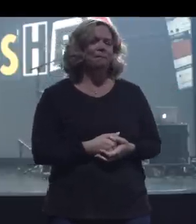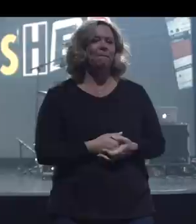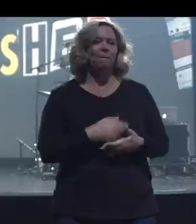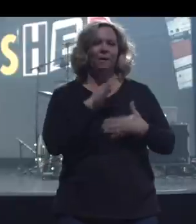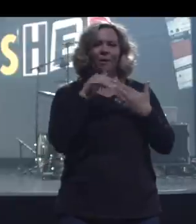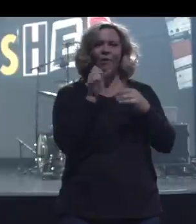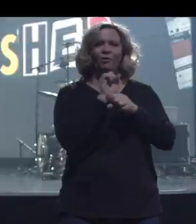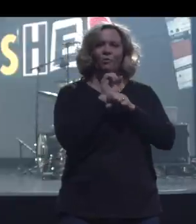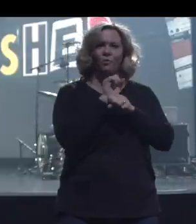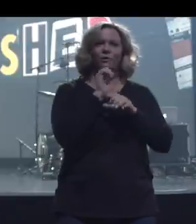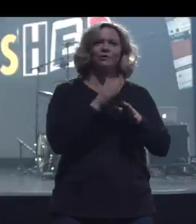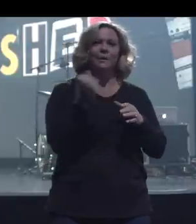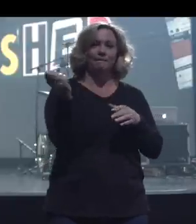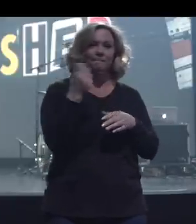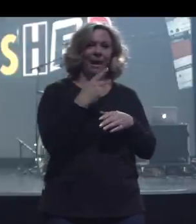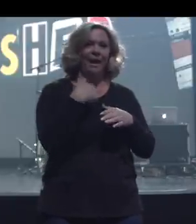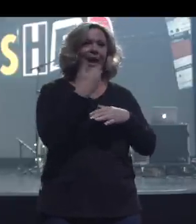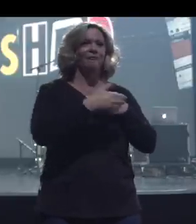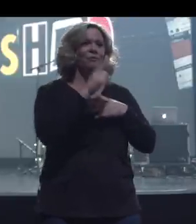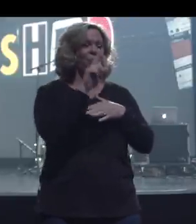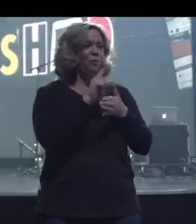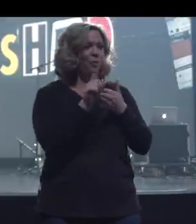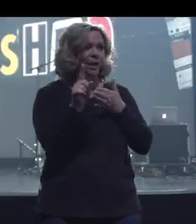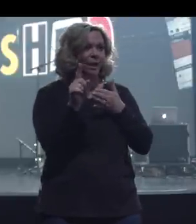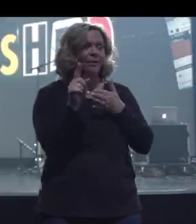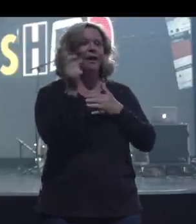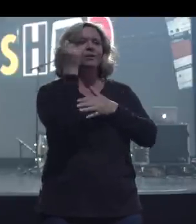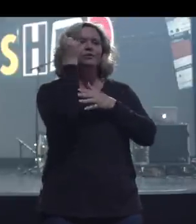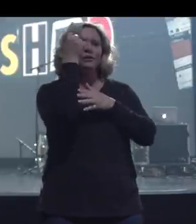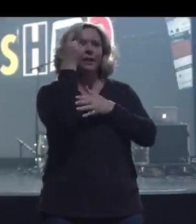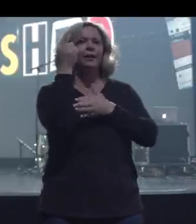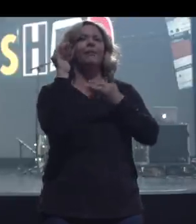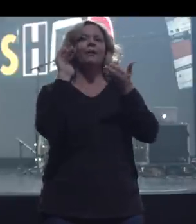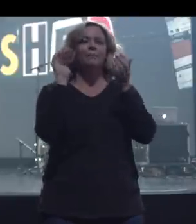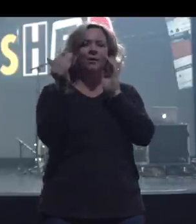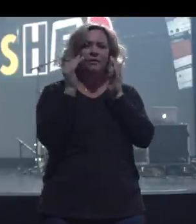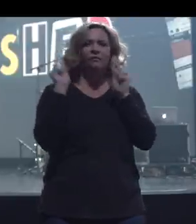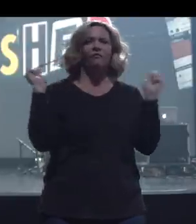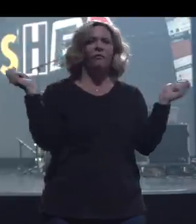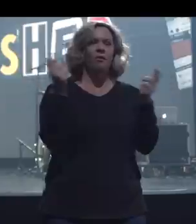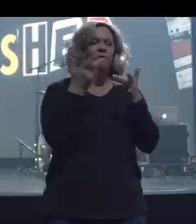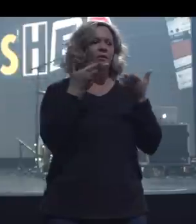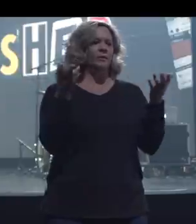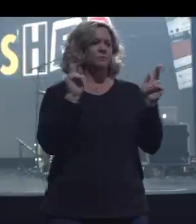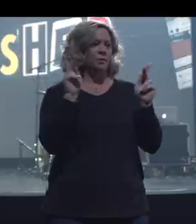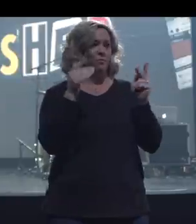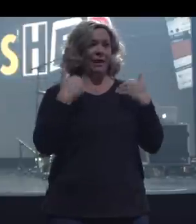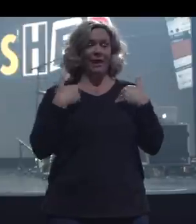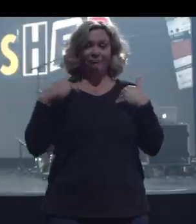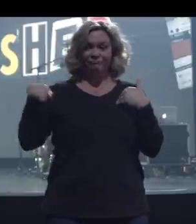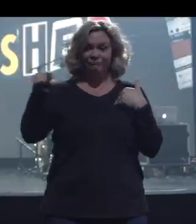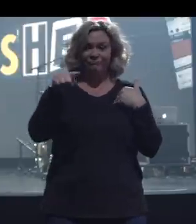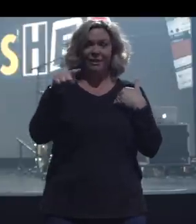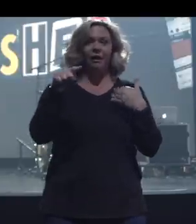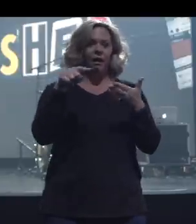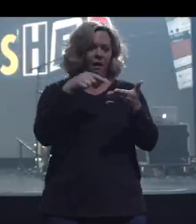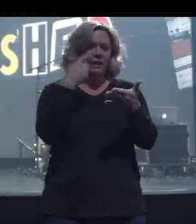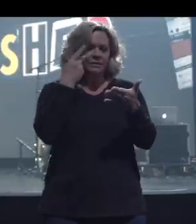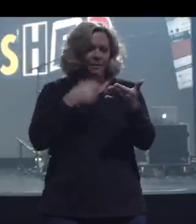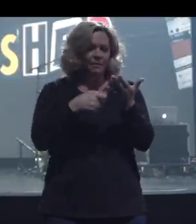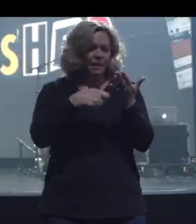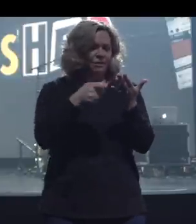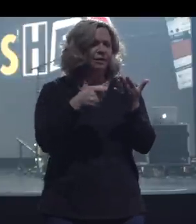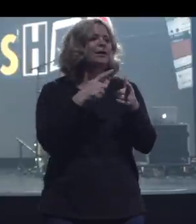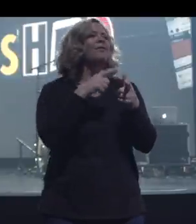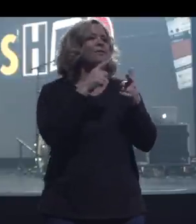What happened? Their awareness and their comparison of all the things people had around them that they didn't have drove